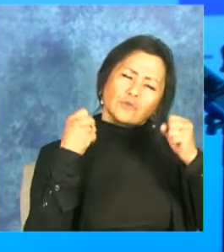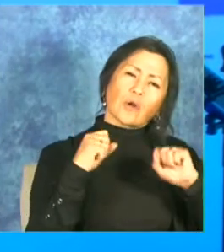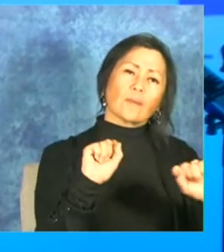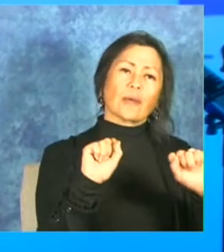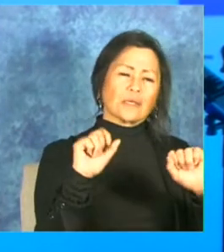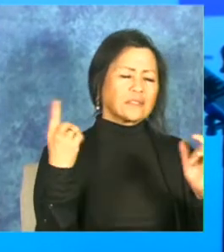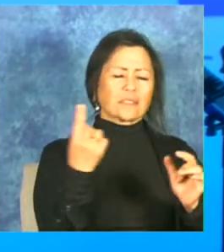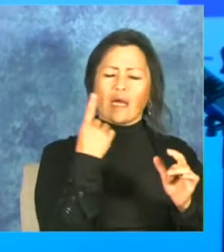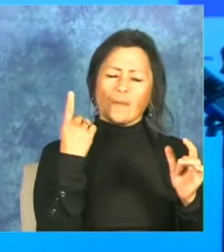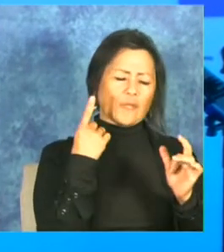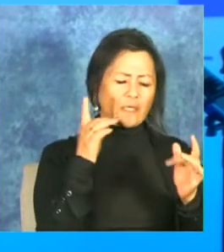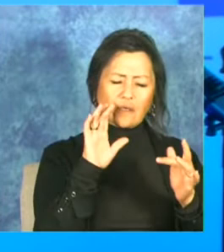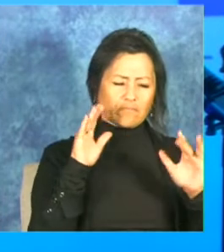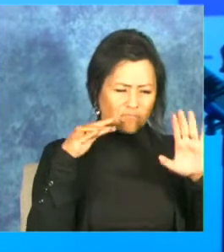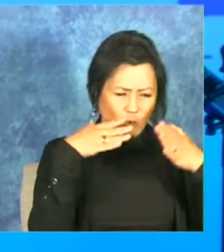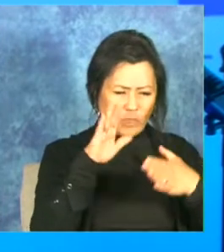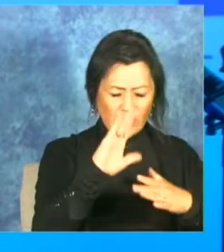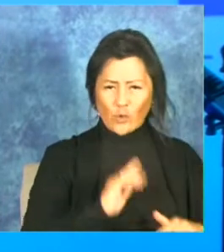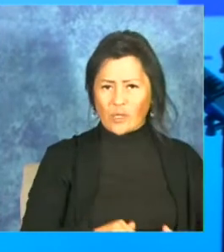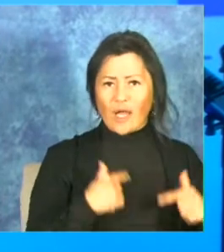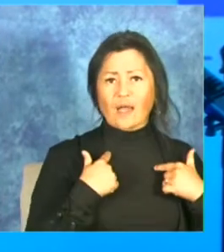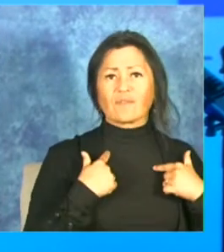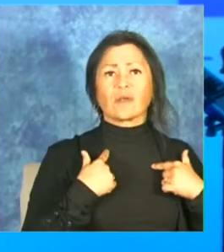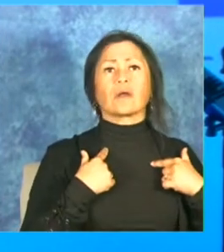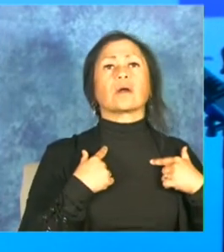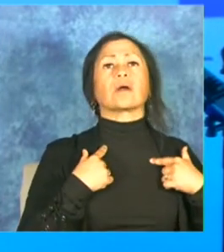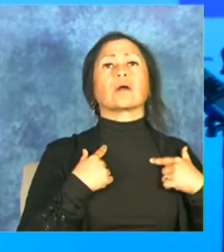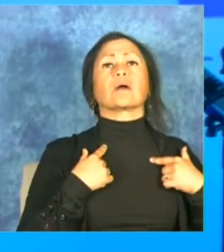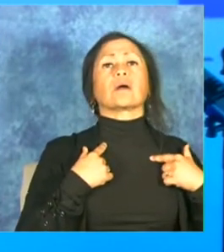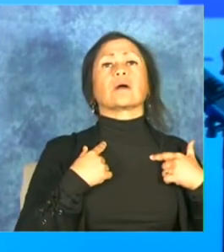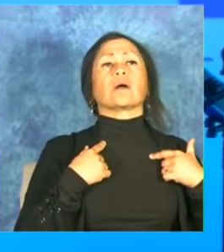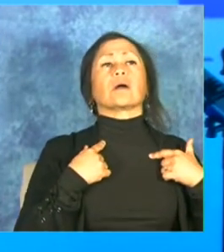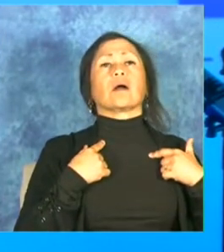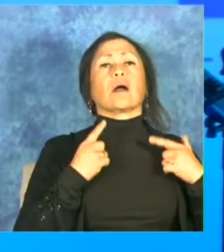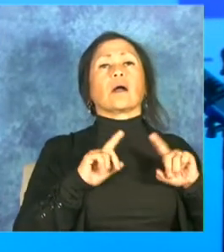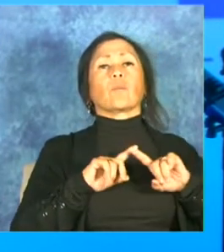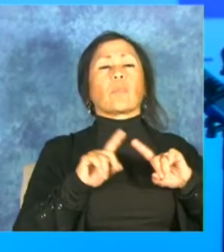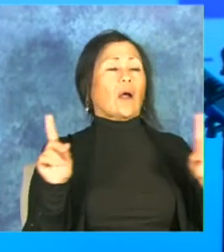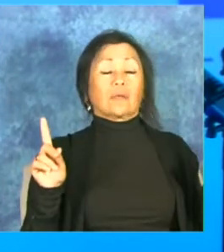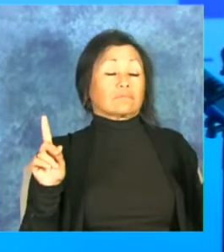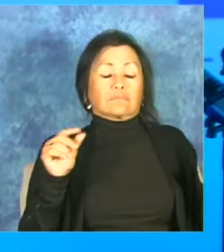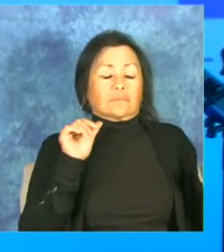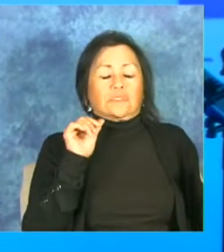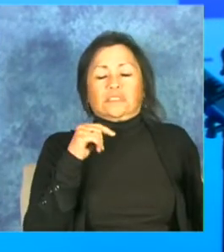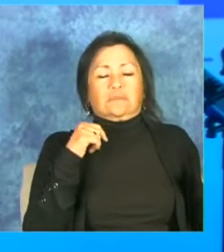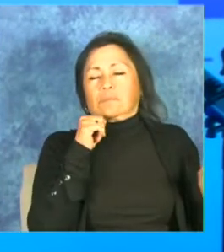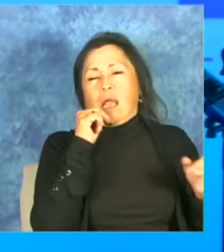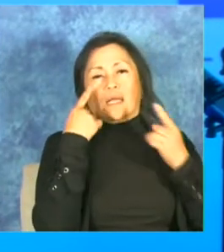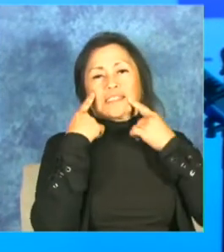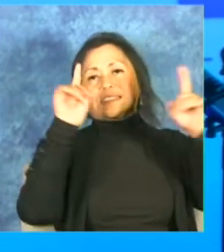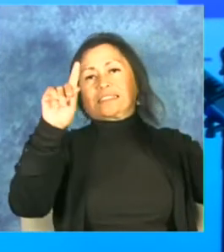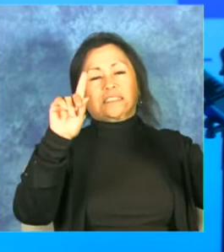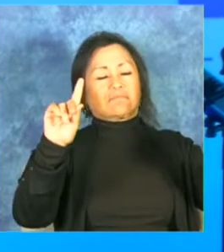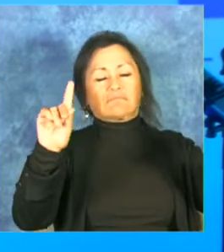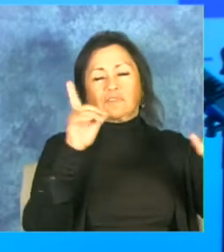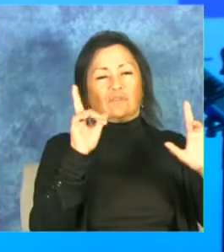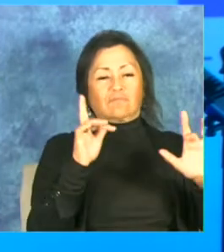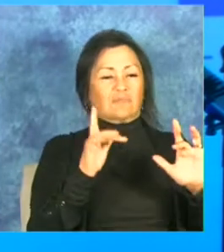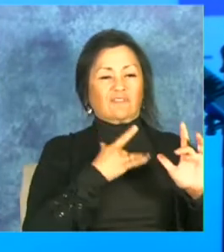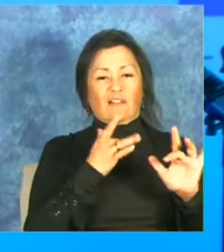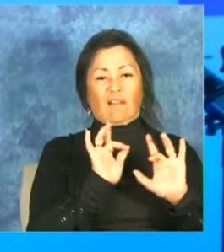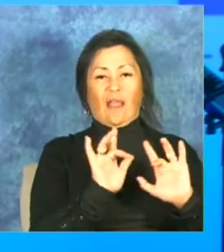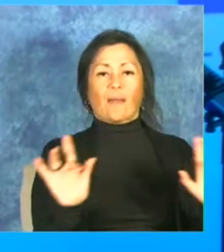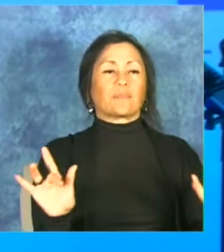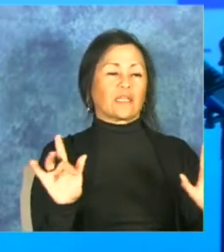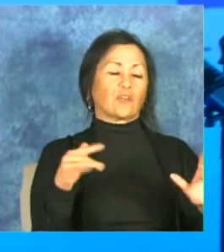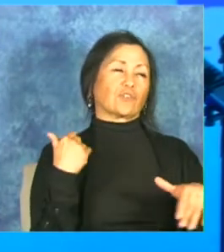into something, into your life, whatever it may be, and it's just not going anywhere. You're empty. You're going